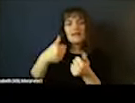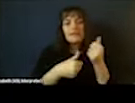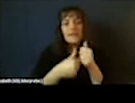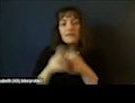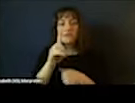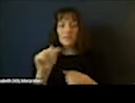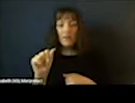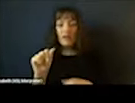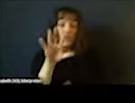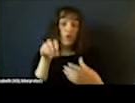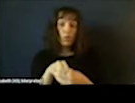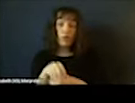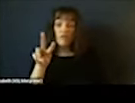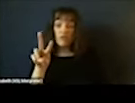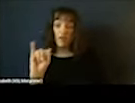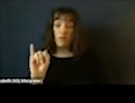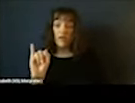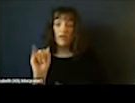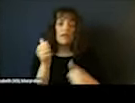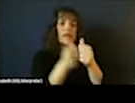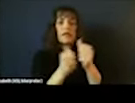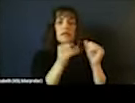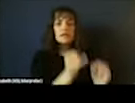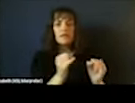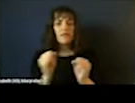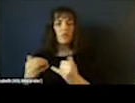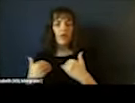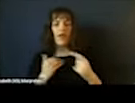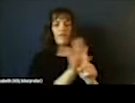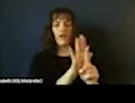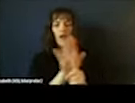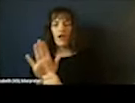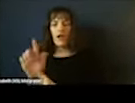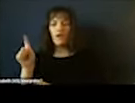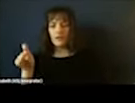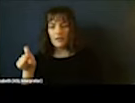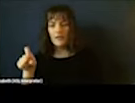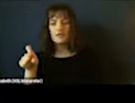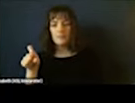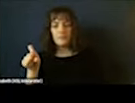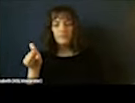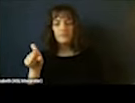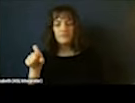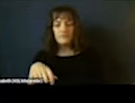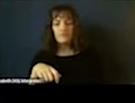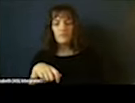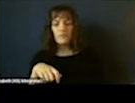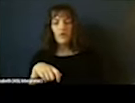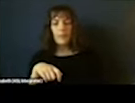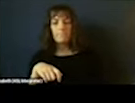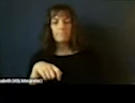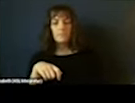no exception, every individual has very individual needs and very individual ways of dealing